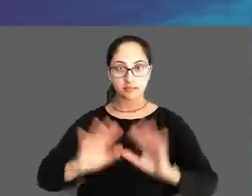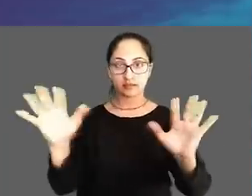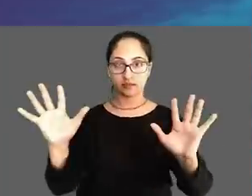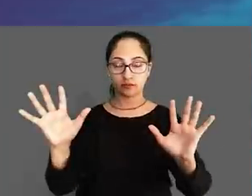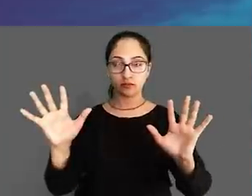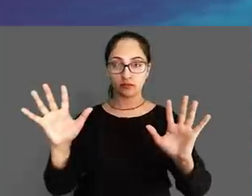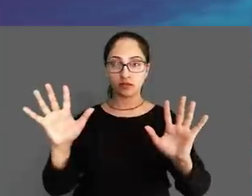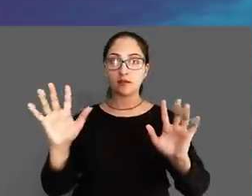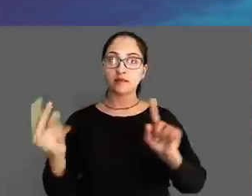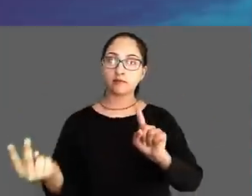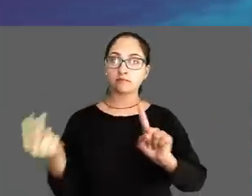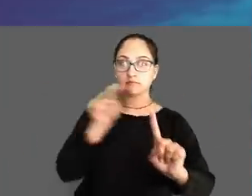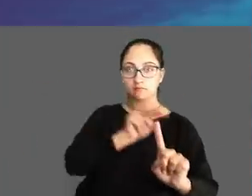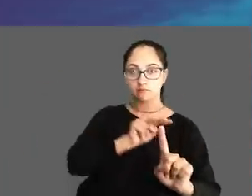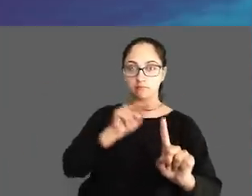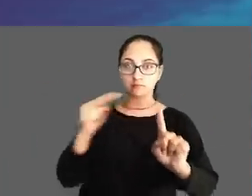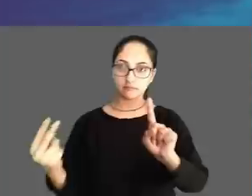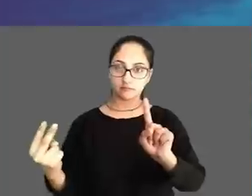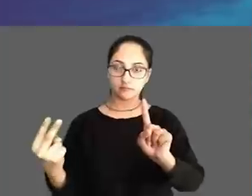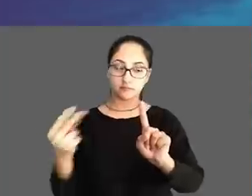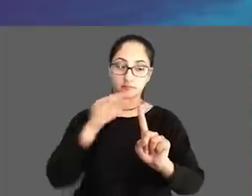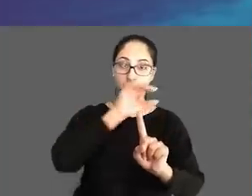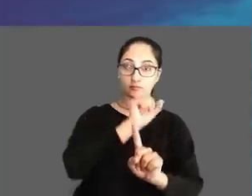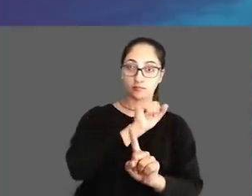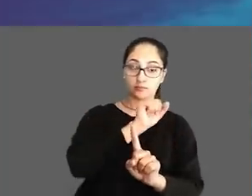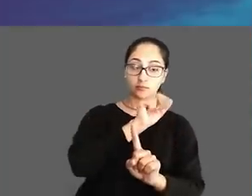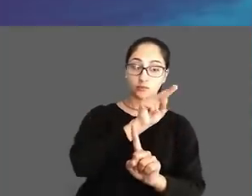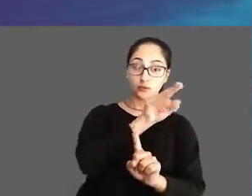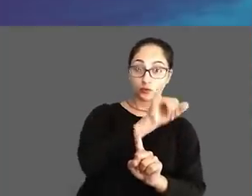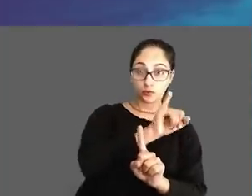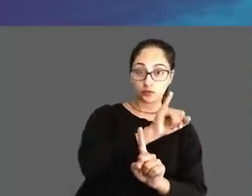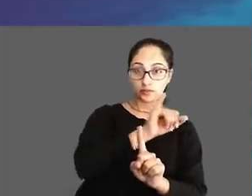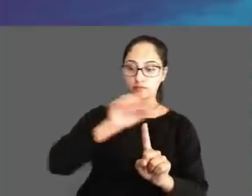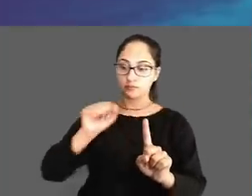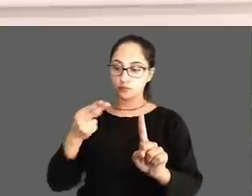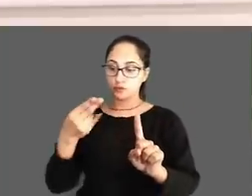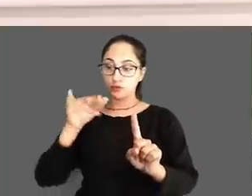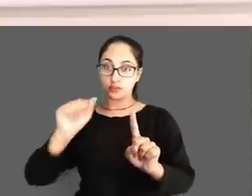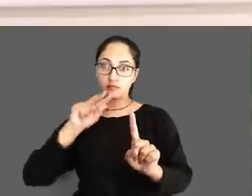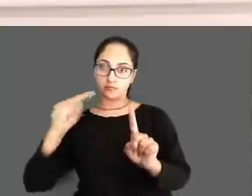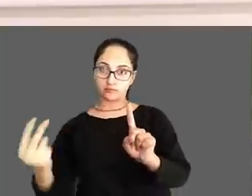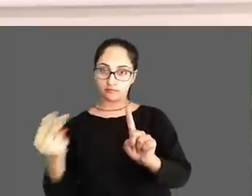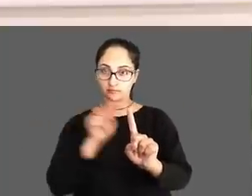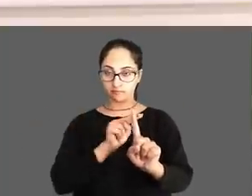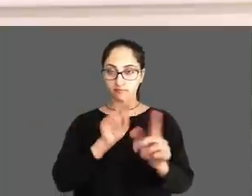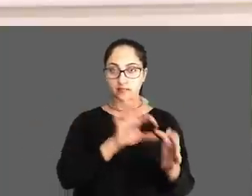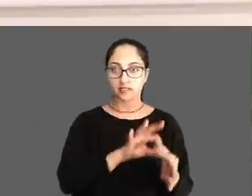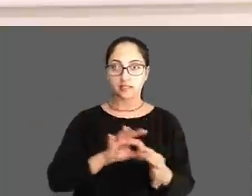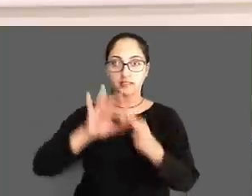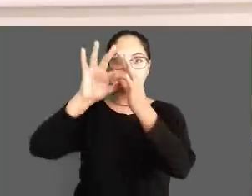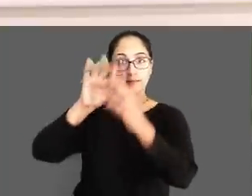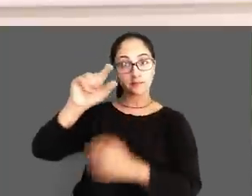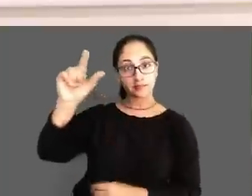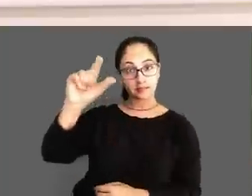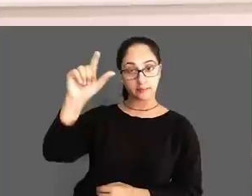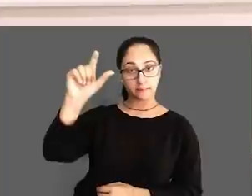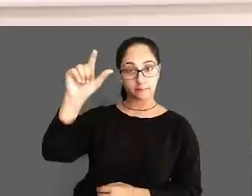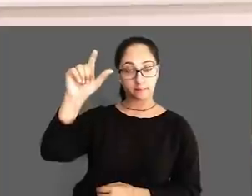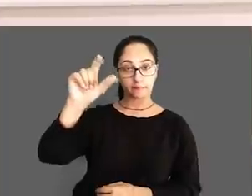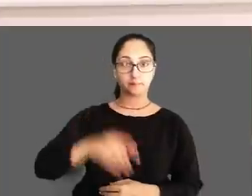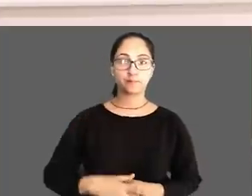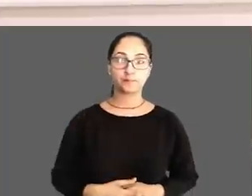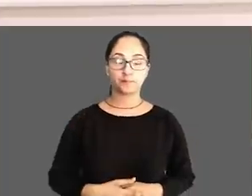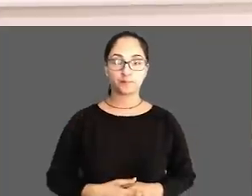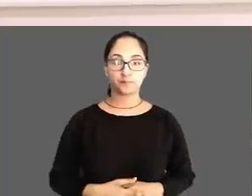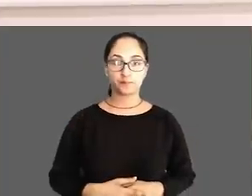difference between the Shia interpretation and the Sunni interpretation of Islam. All